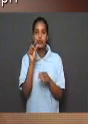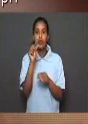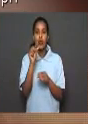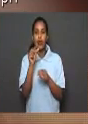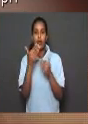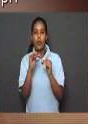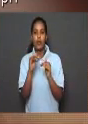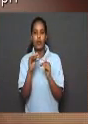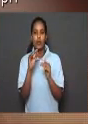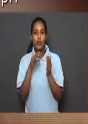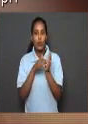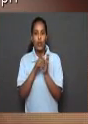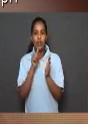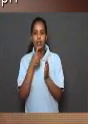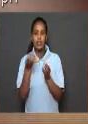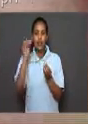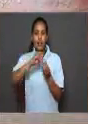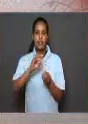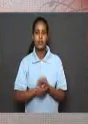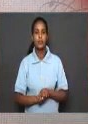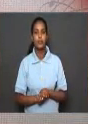of weak acid is added.